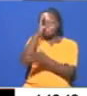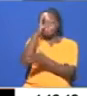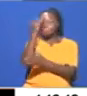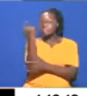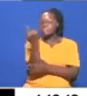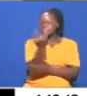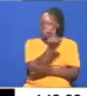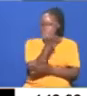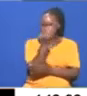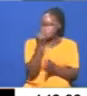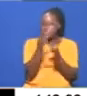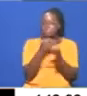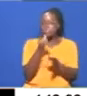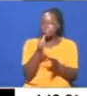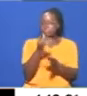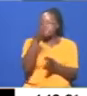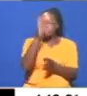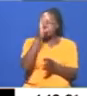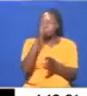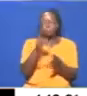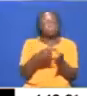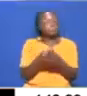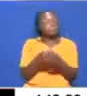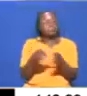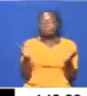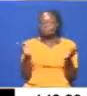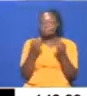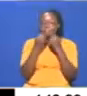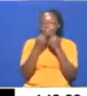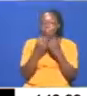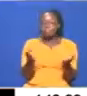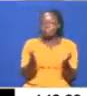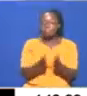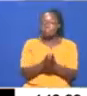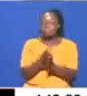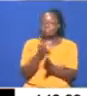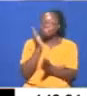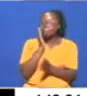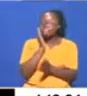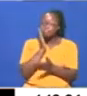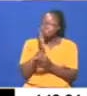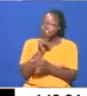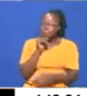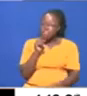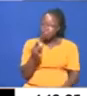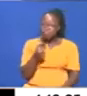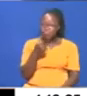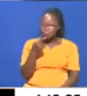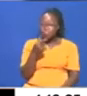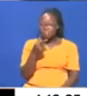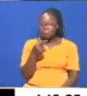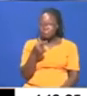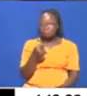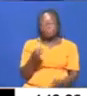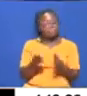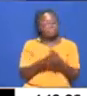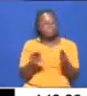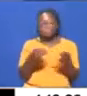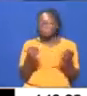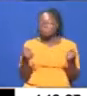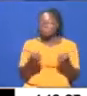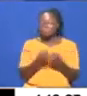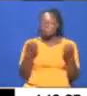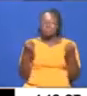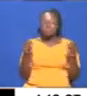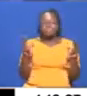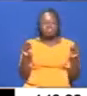kama sisi wenyewe hatungeweza kufanya chochote. Jack Onyango's mother says the miners should not be blamed for the tragedy